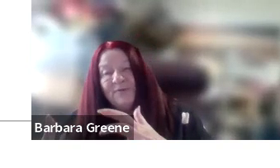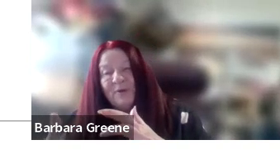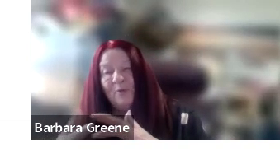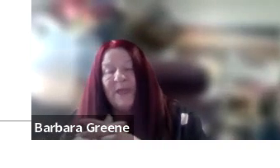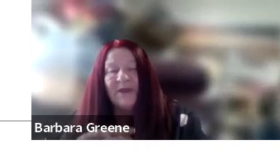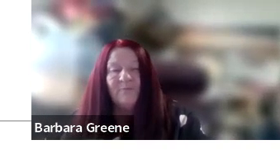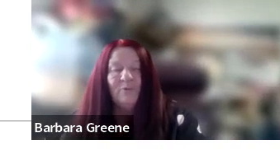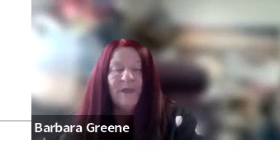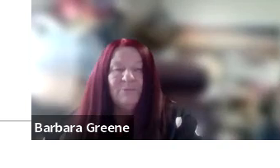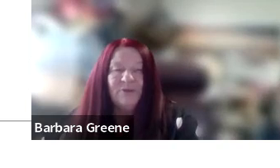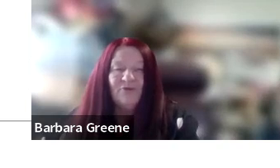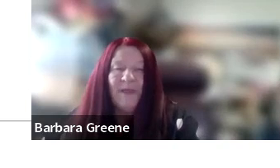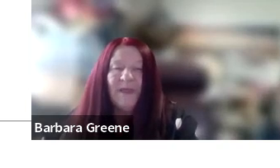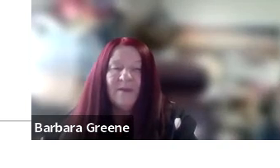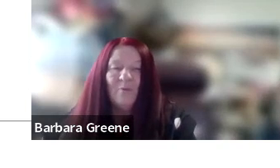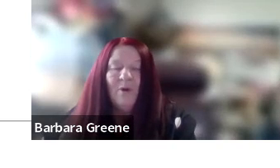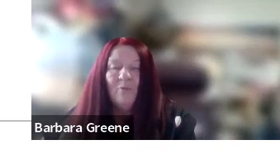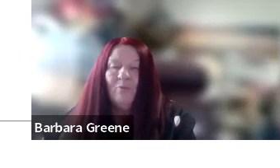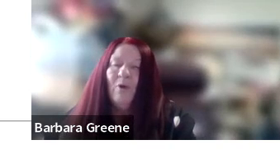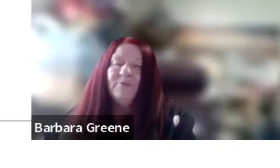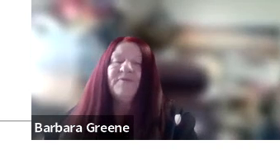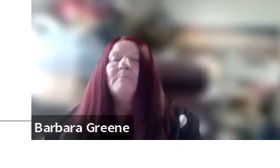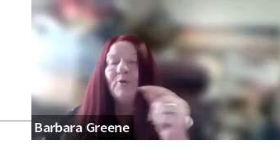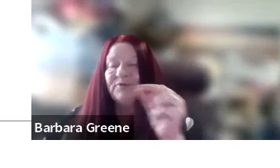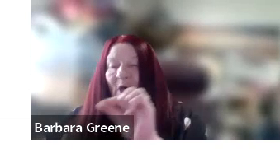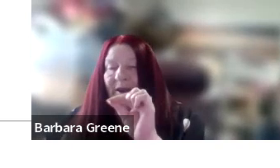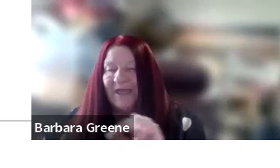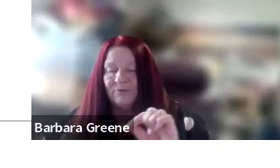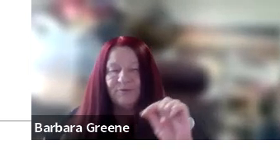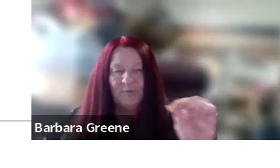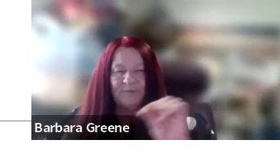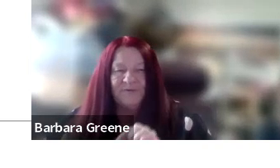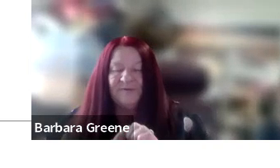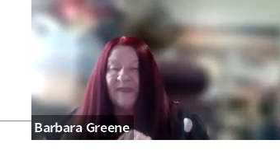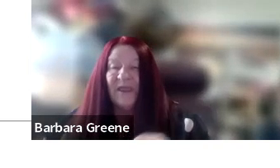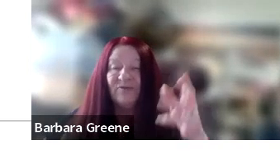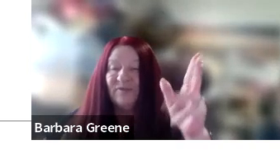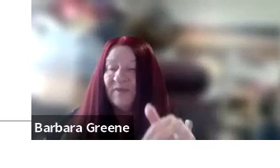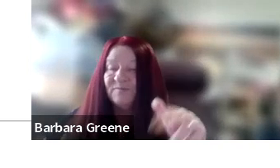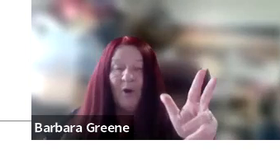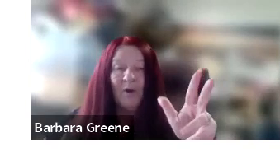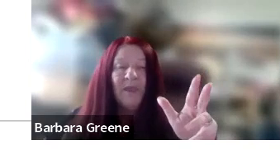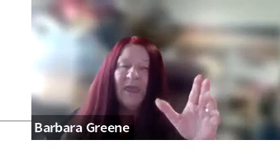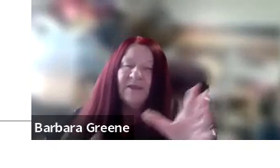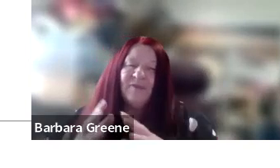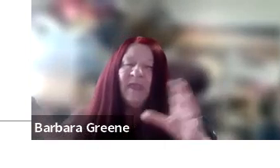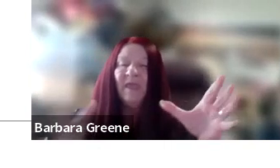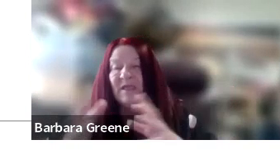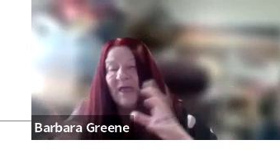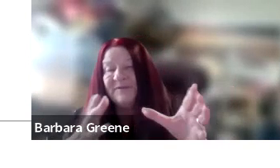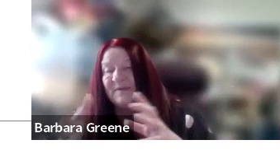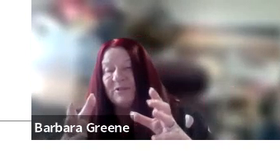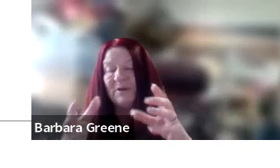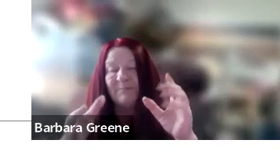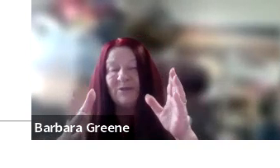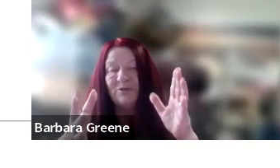It also, we kind of were able to track what was the most sought out services. And as this bar, and it's